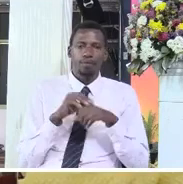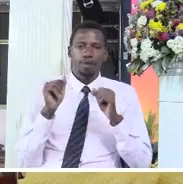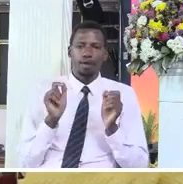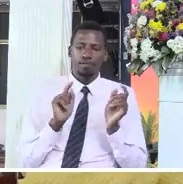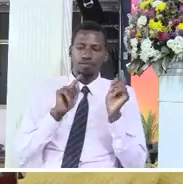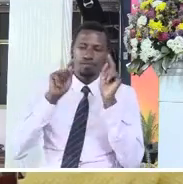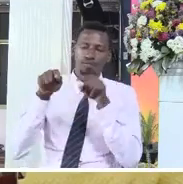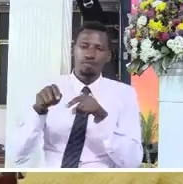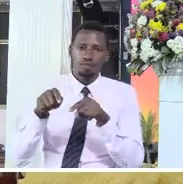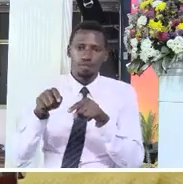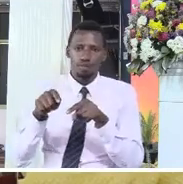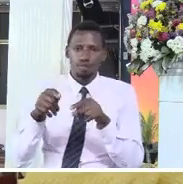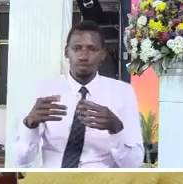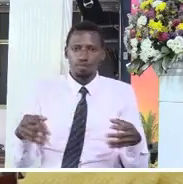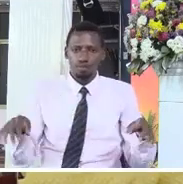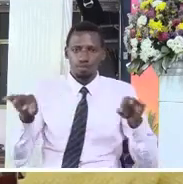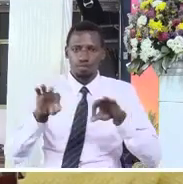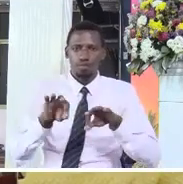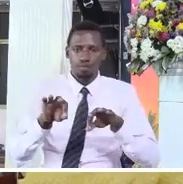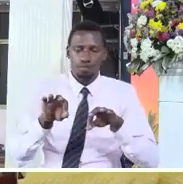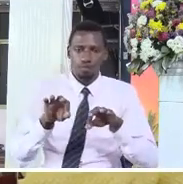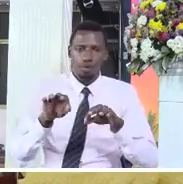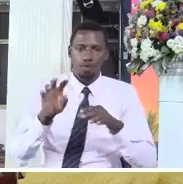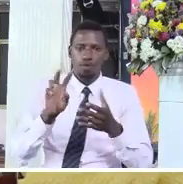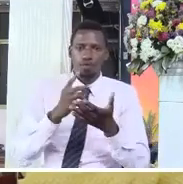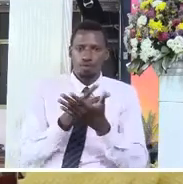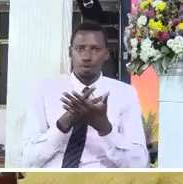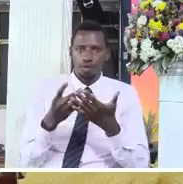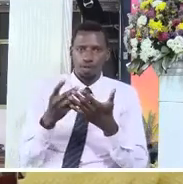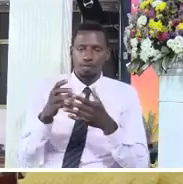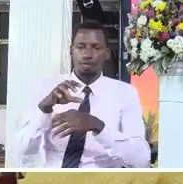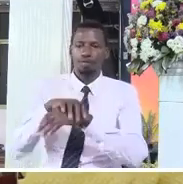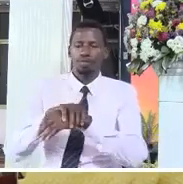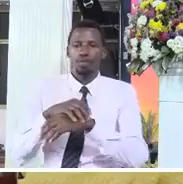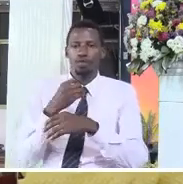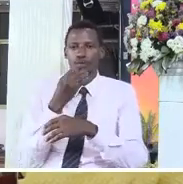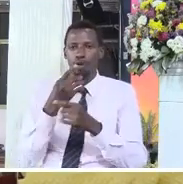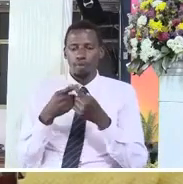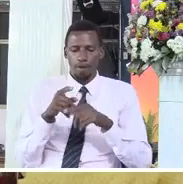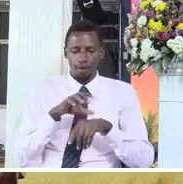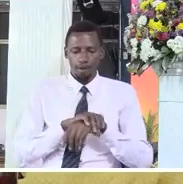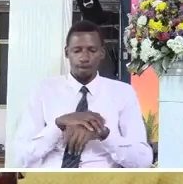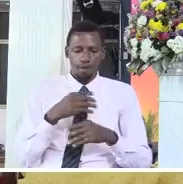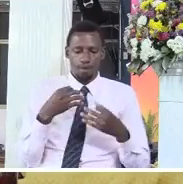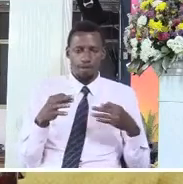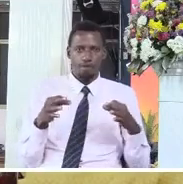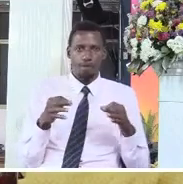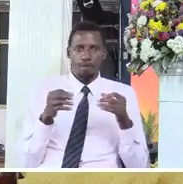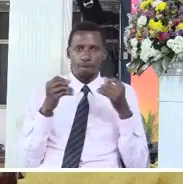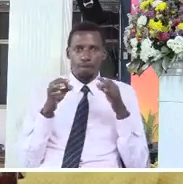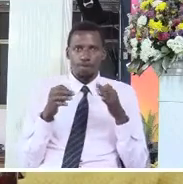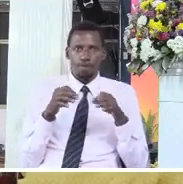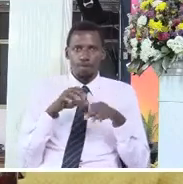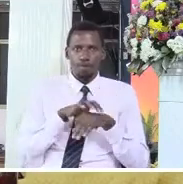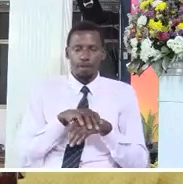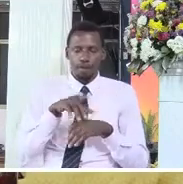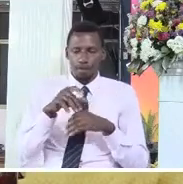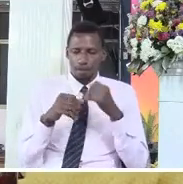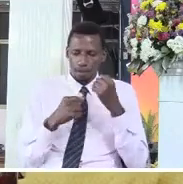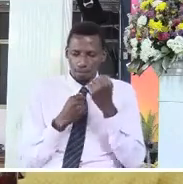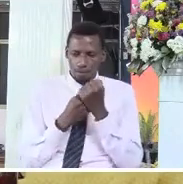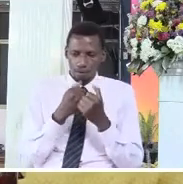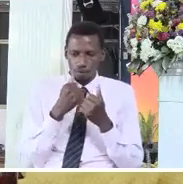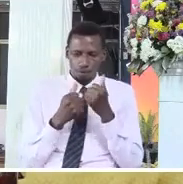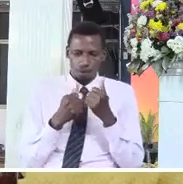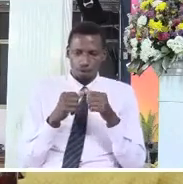seminar for 2 weeks to acquire, but you just get it for free. So if we just get that kind of support that you have been